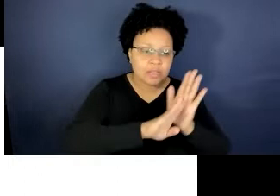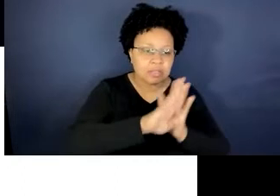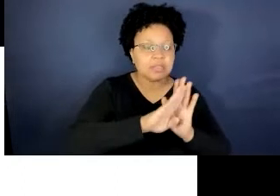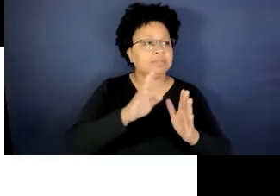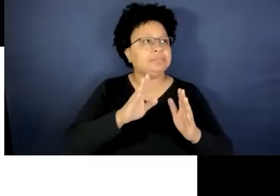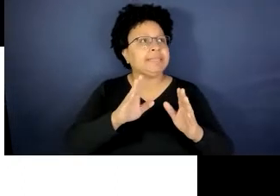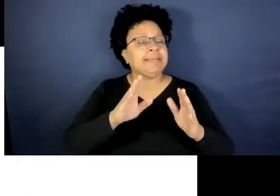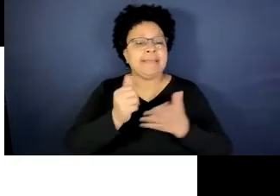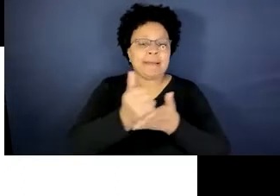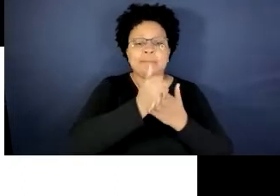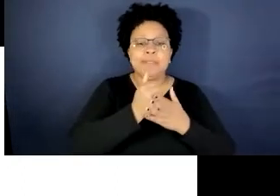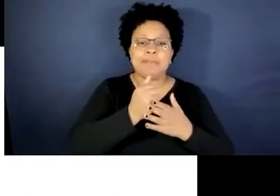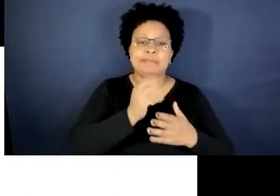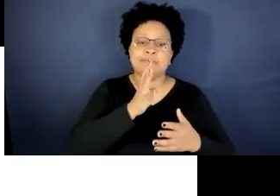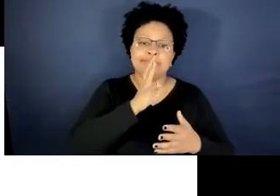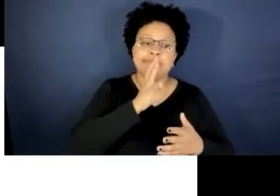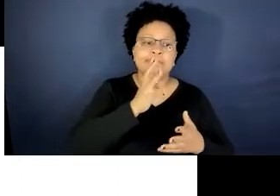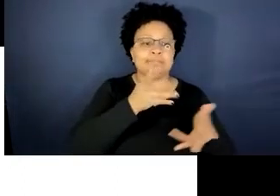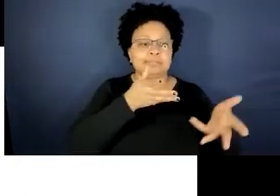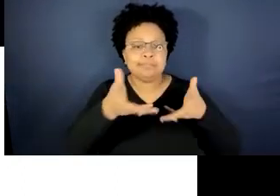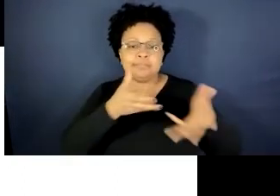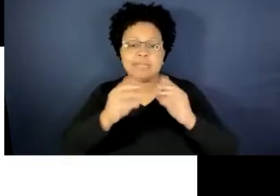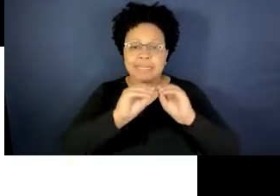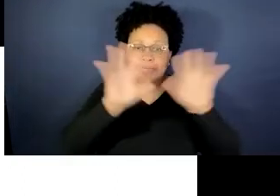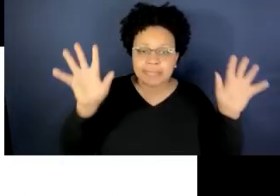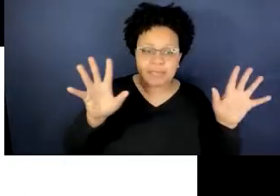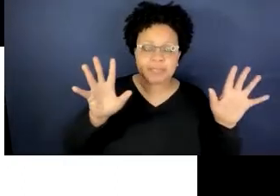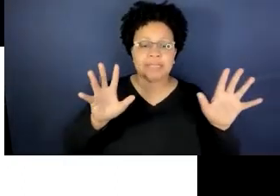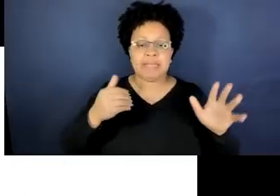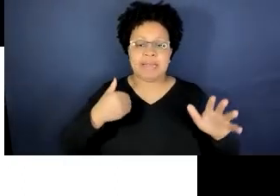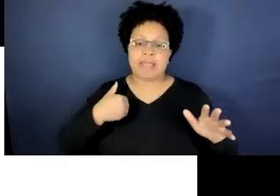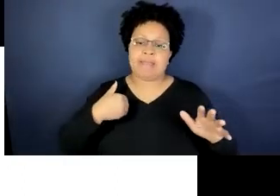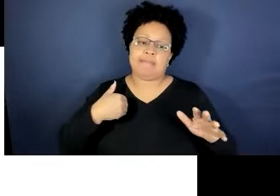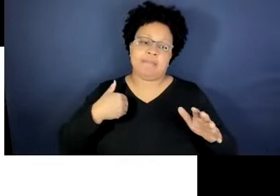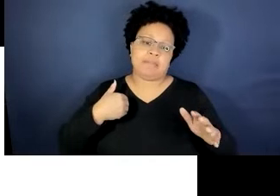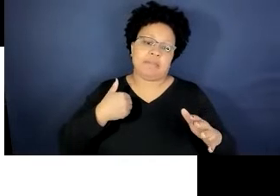clearly, recognize and regulate their emotions, and establish and maintain relationships.